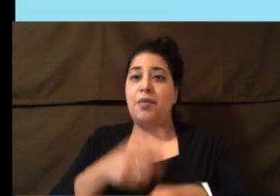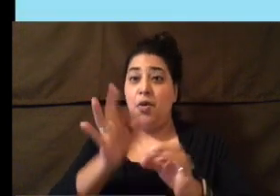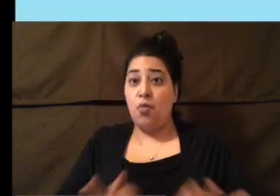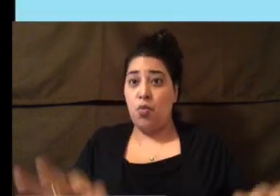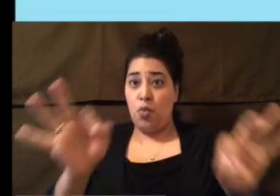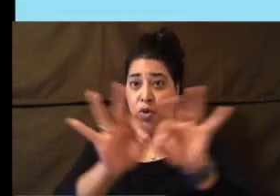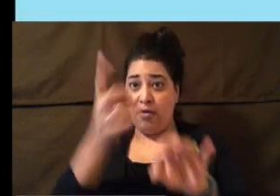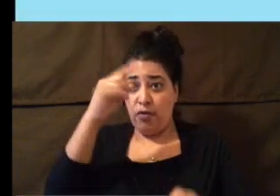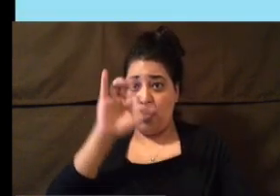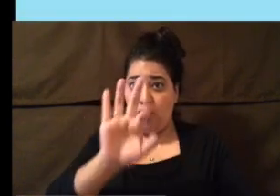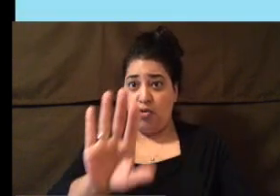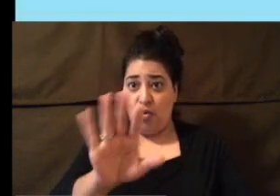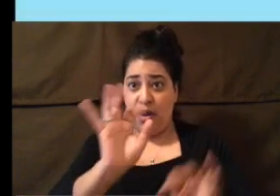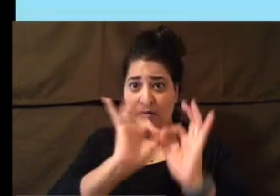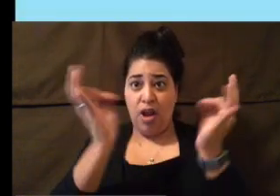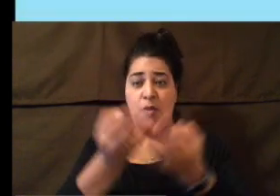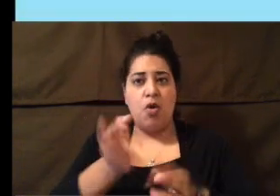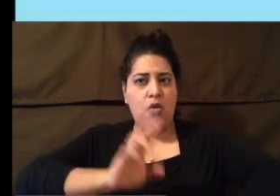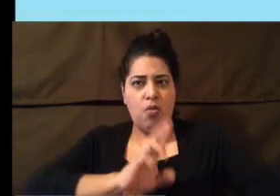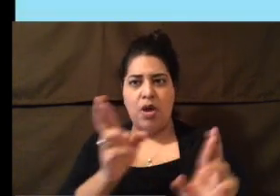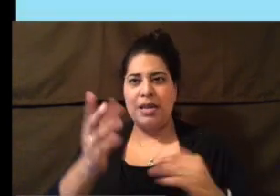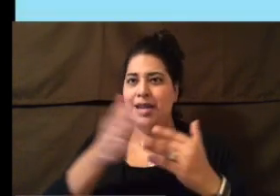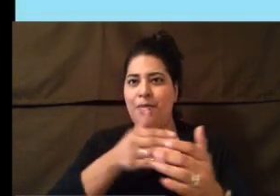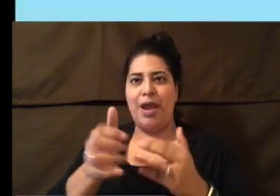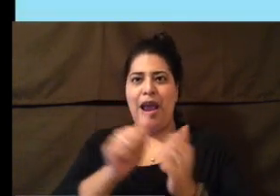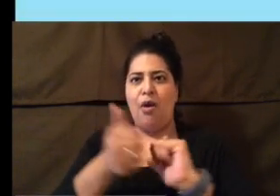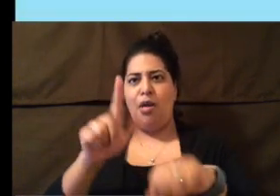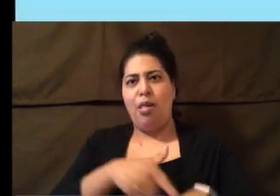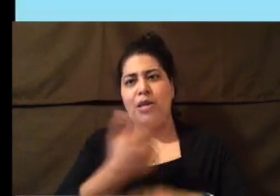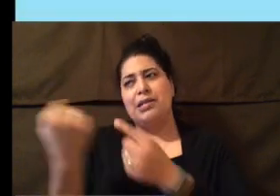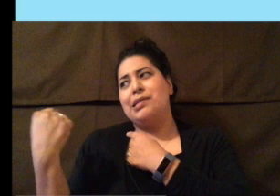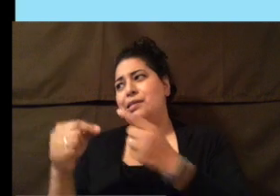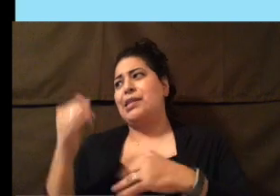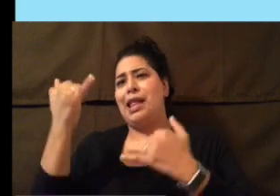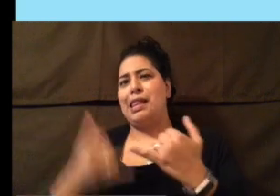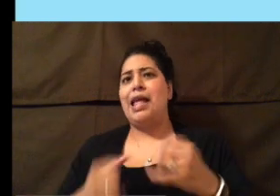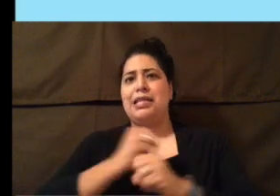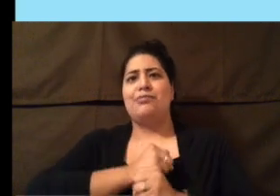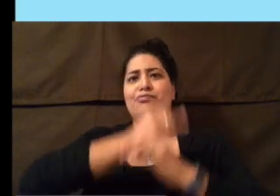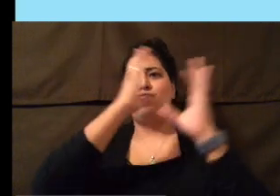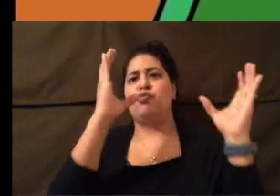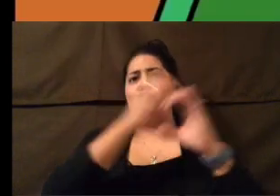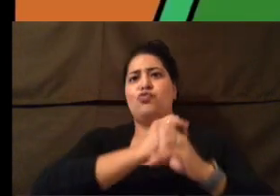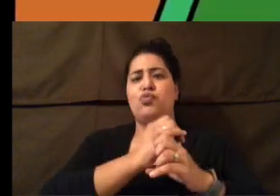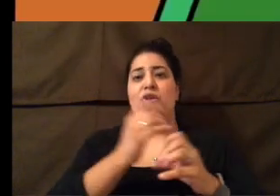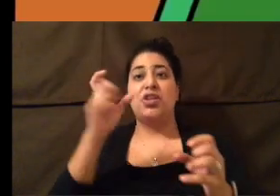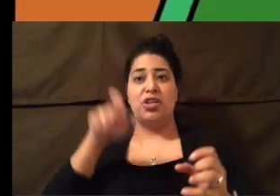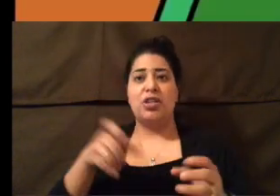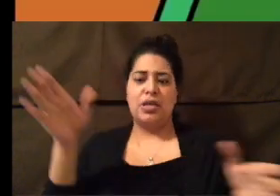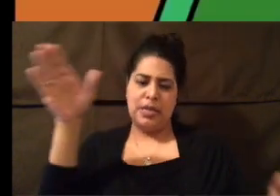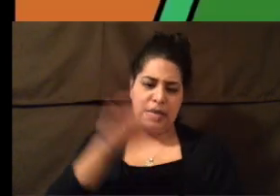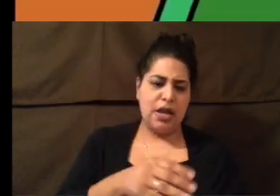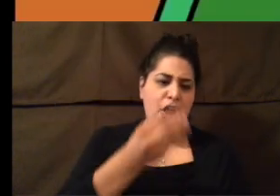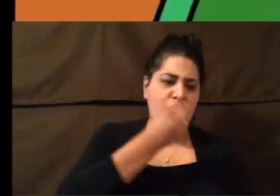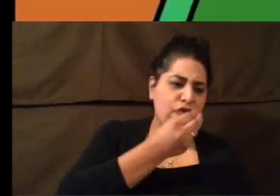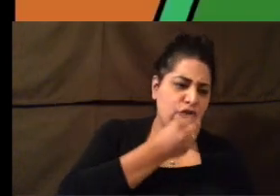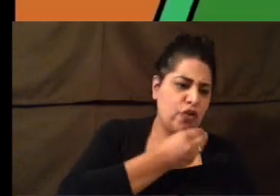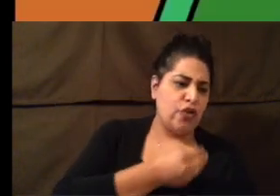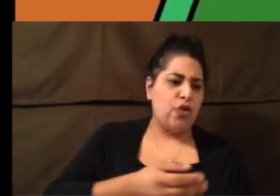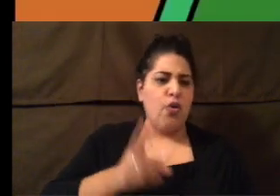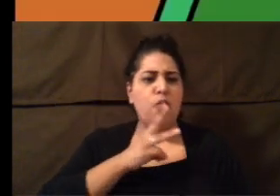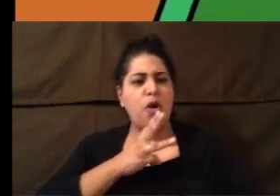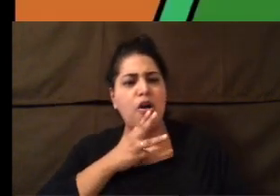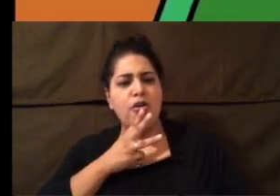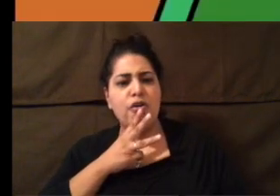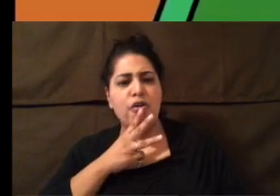So it's important for your family to be prepared, no matter how long it's been since the last eruption. You should put together disaster kits with things